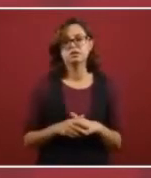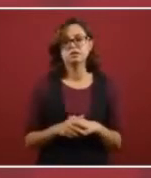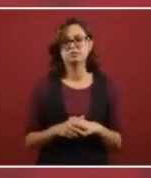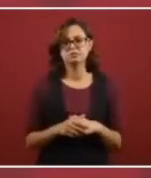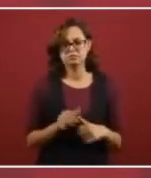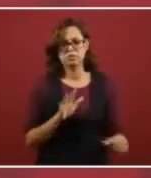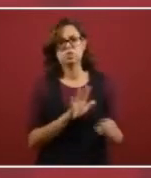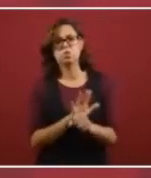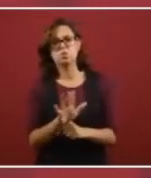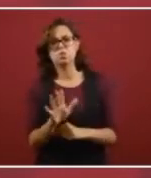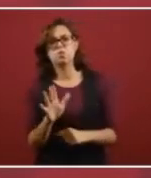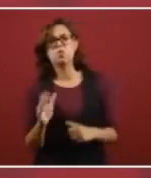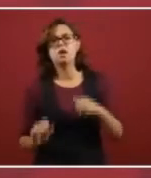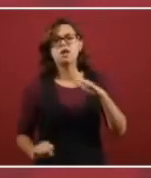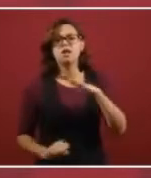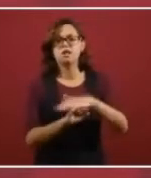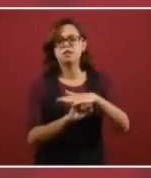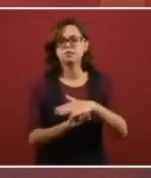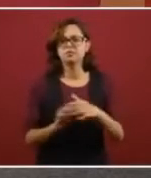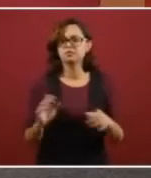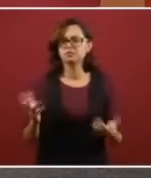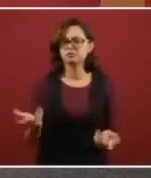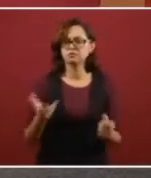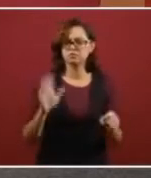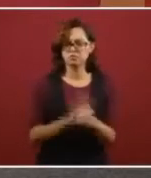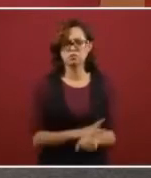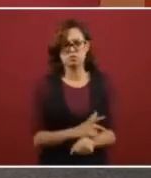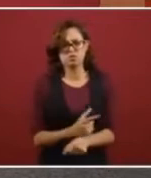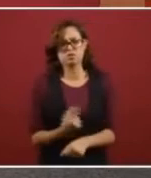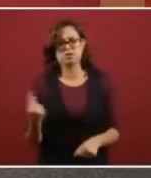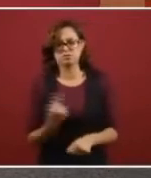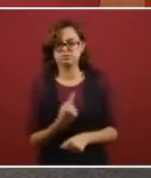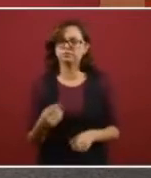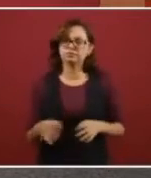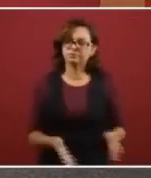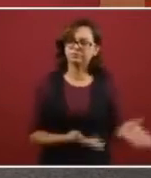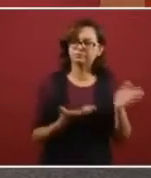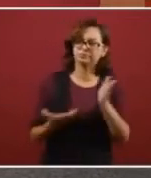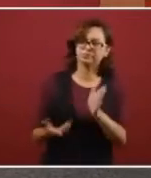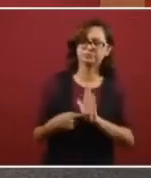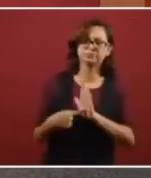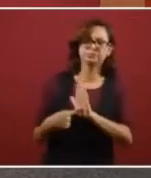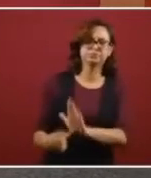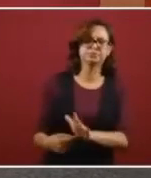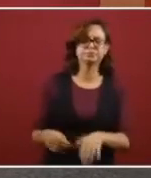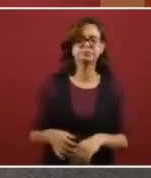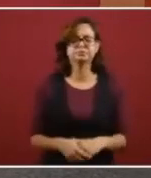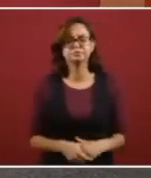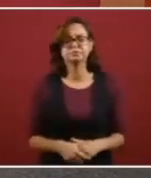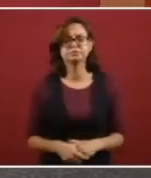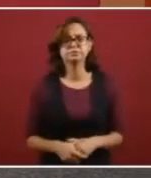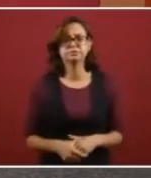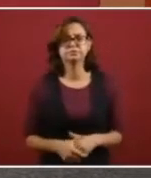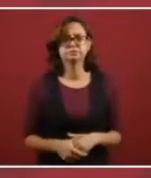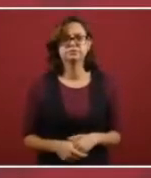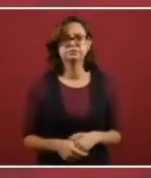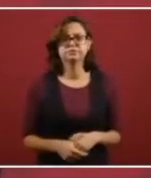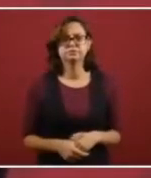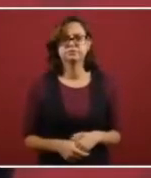and what we're basing them and what how we subscribe to what we're doing